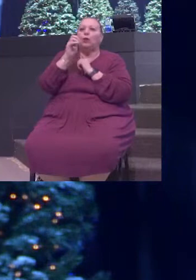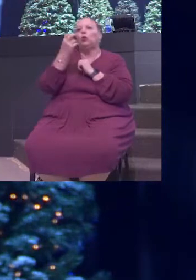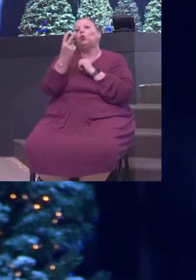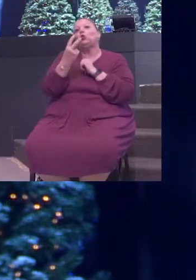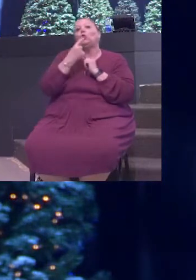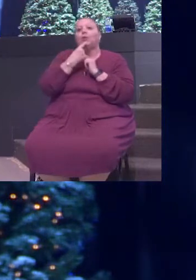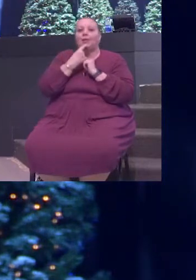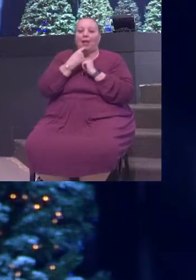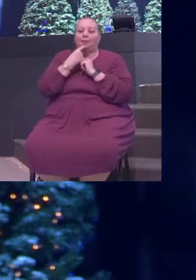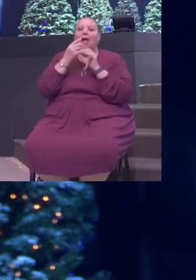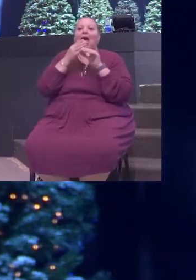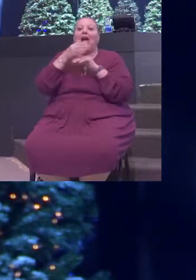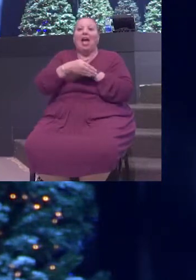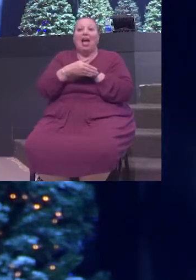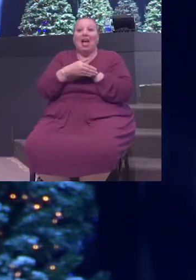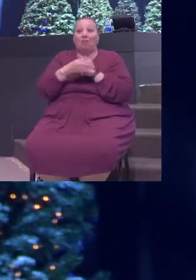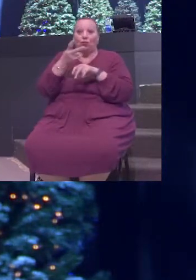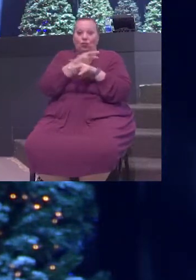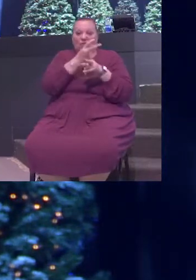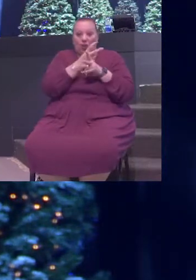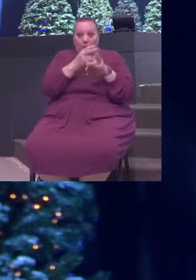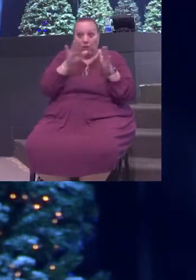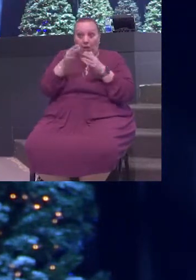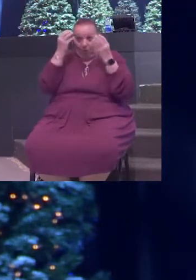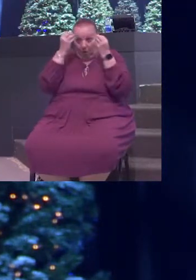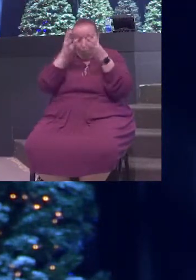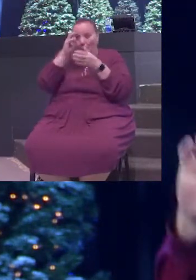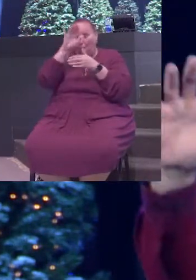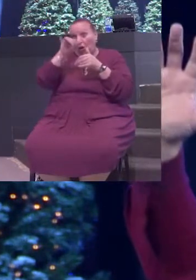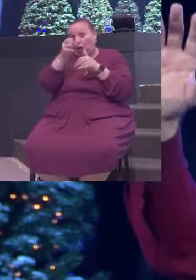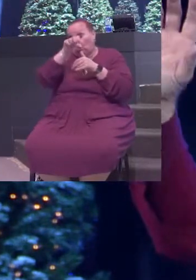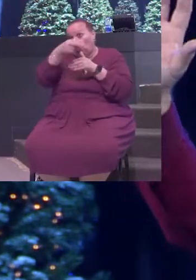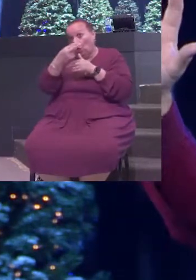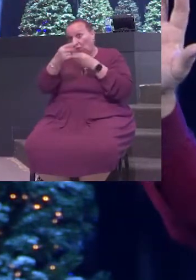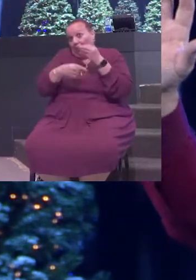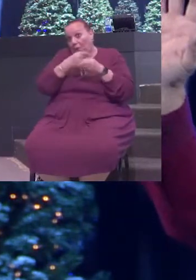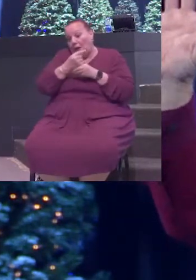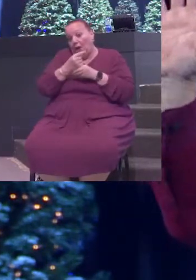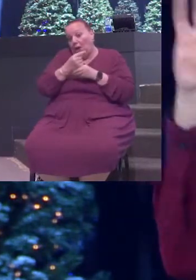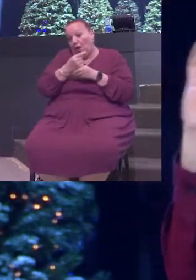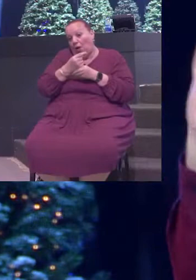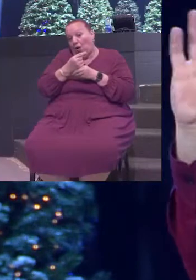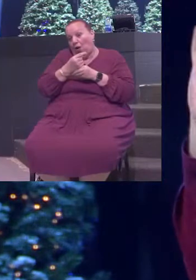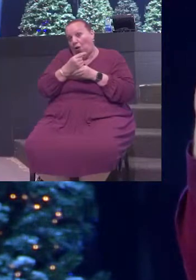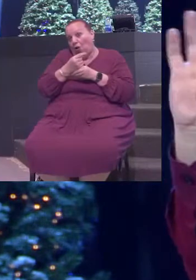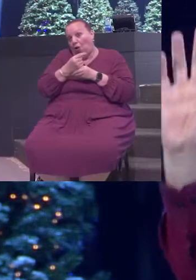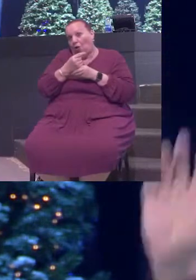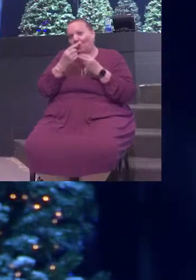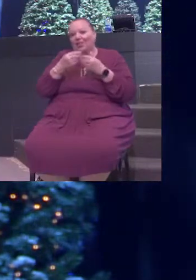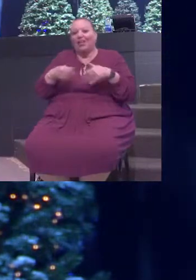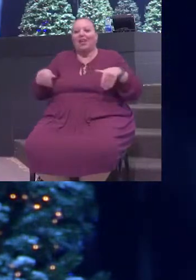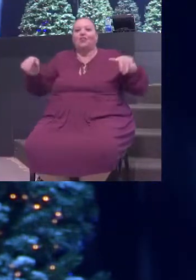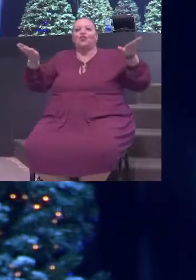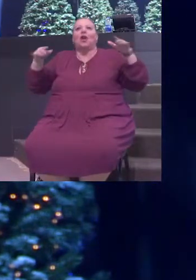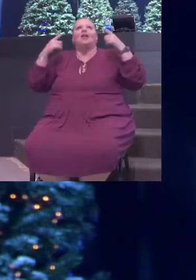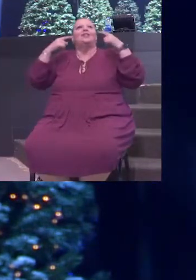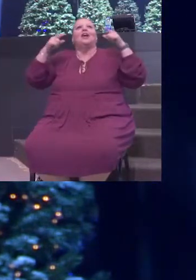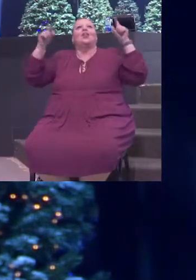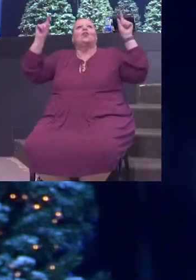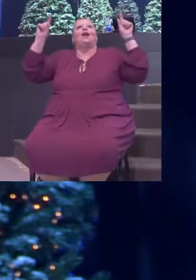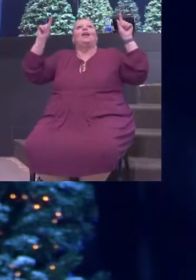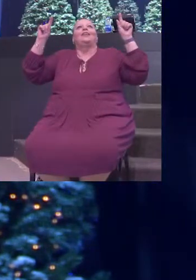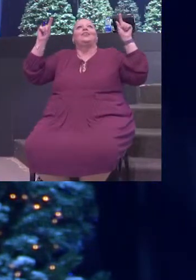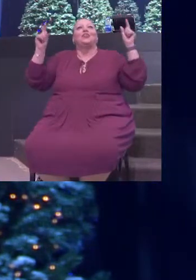us that after the shepherds came and informed Mary and Joseph about the angelic declaration,